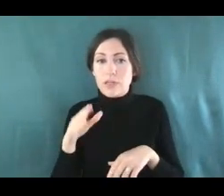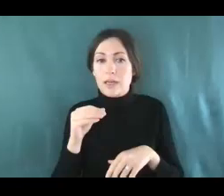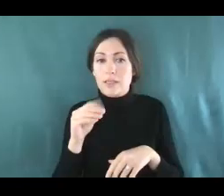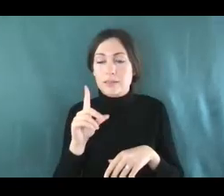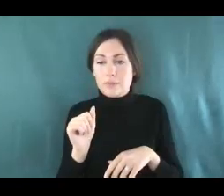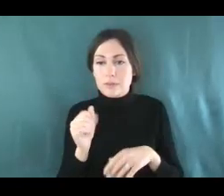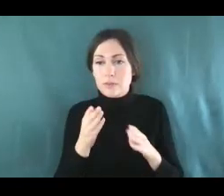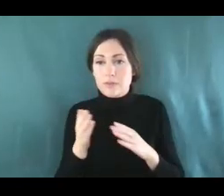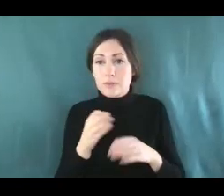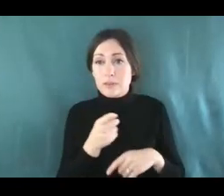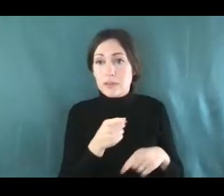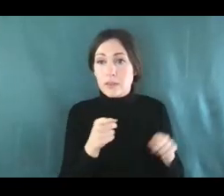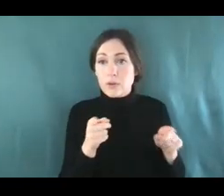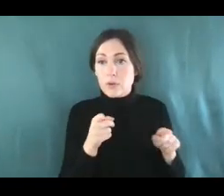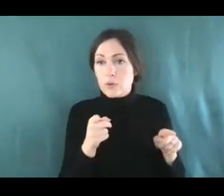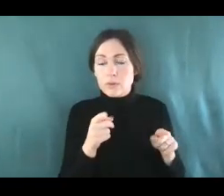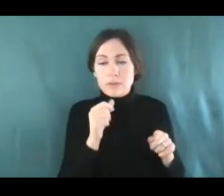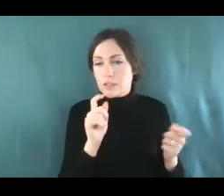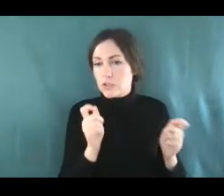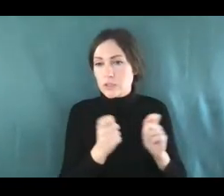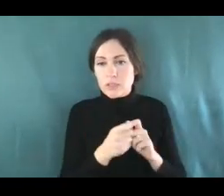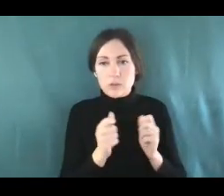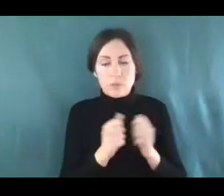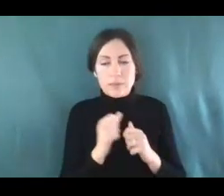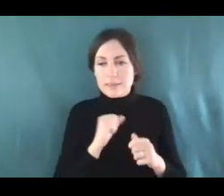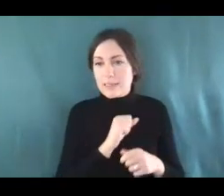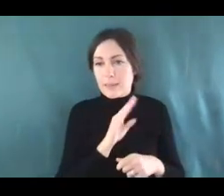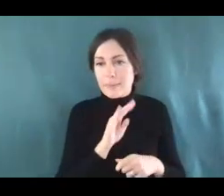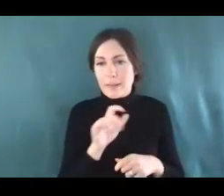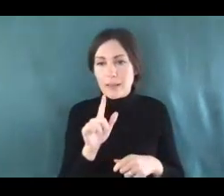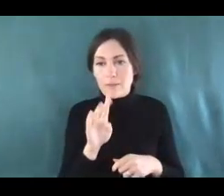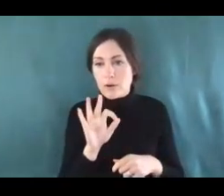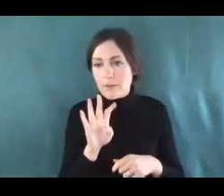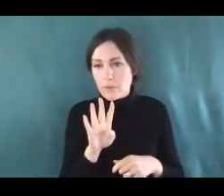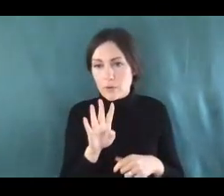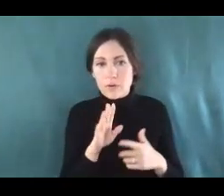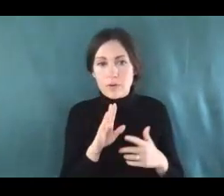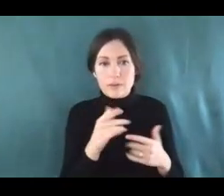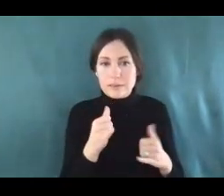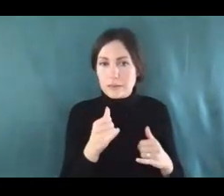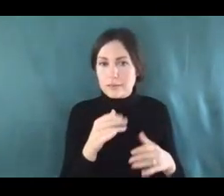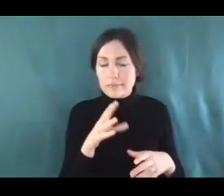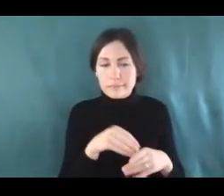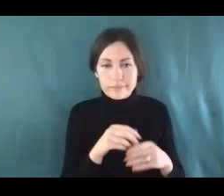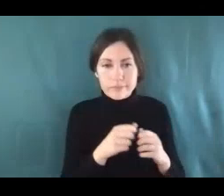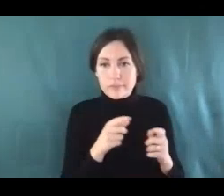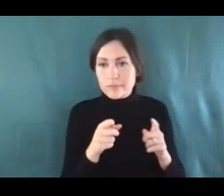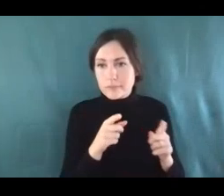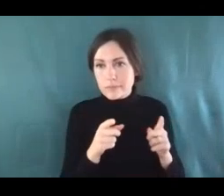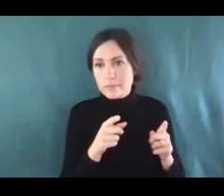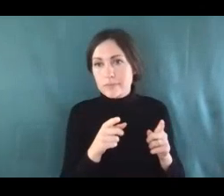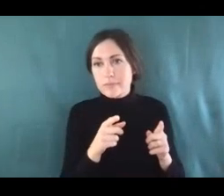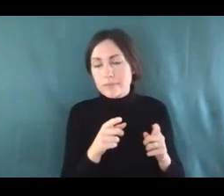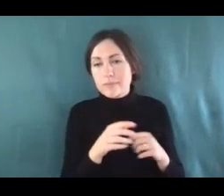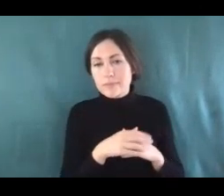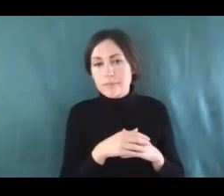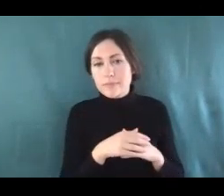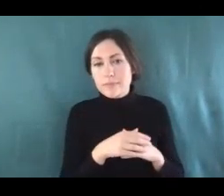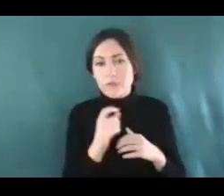494, continuing to support children, families, seniors, and all ages with a